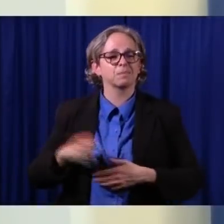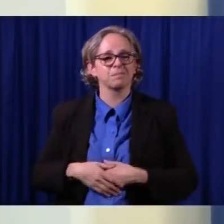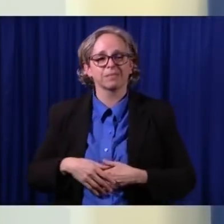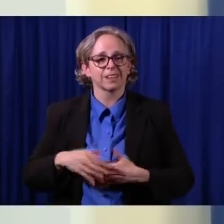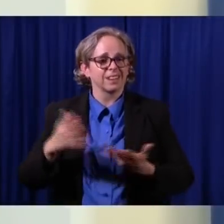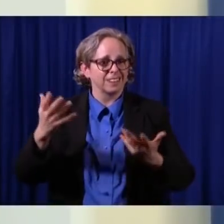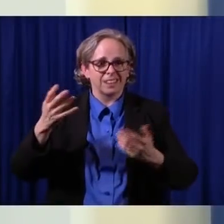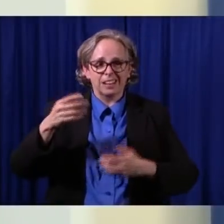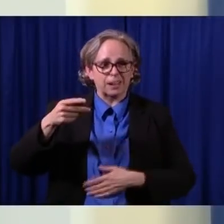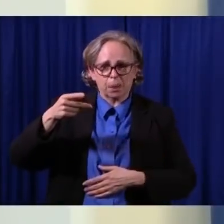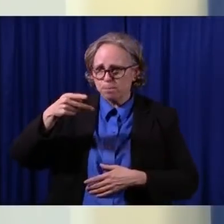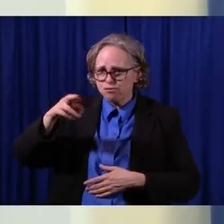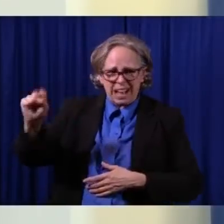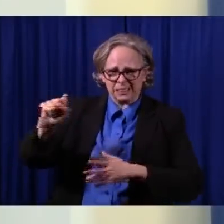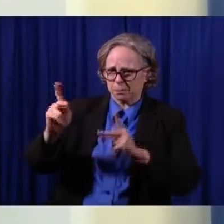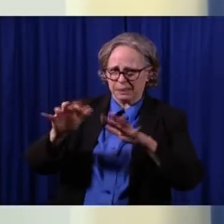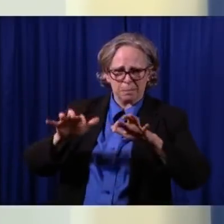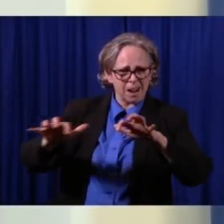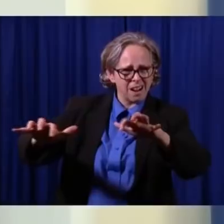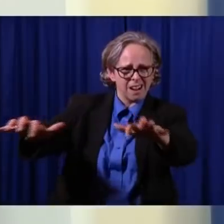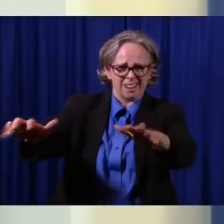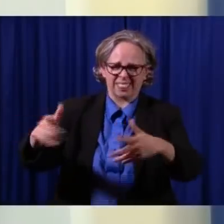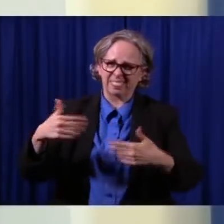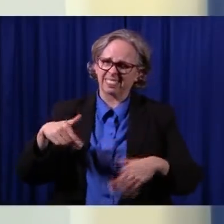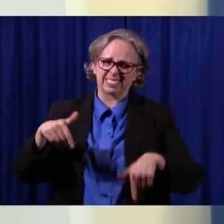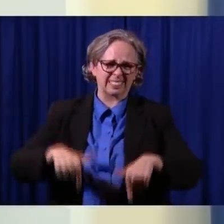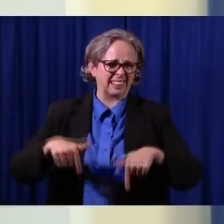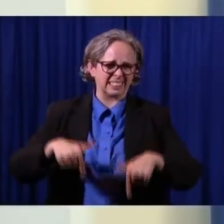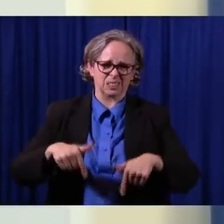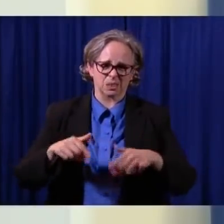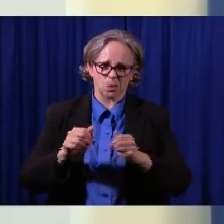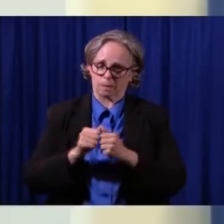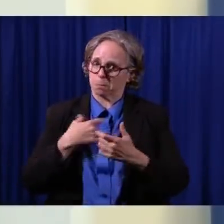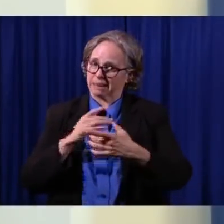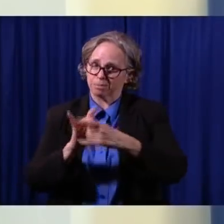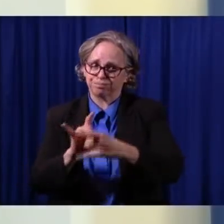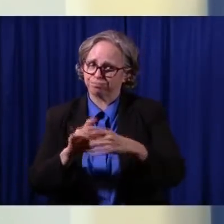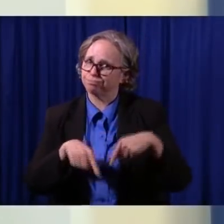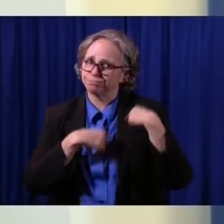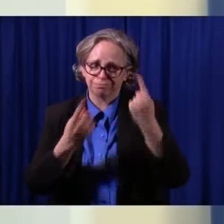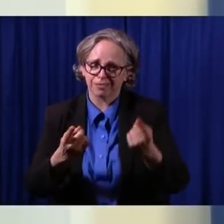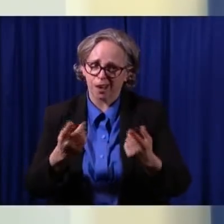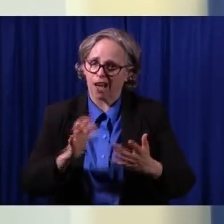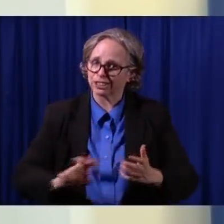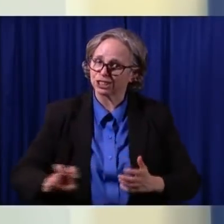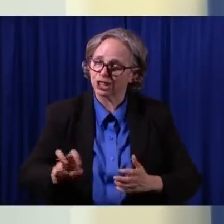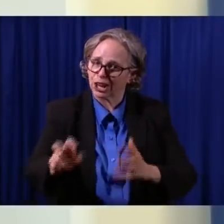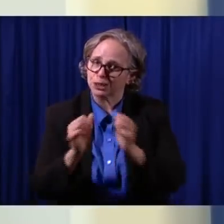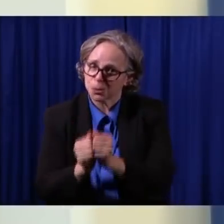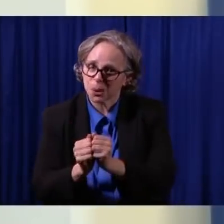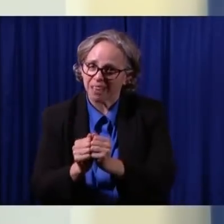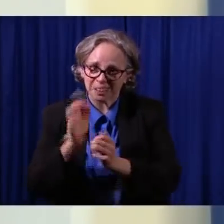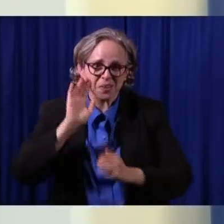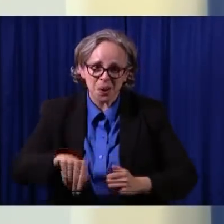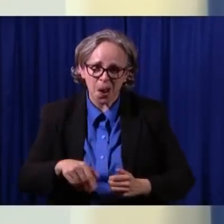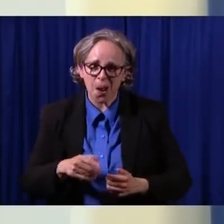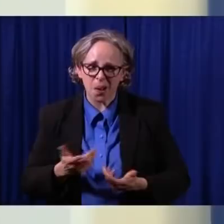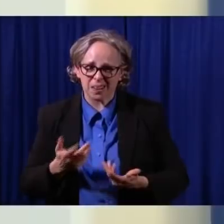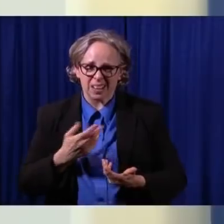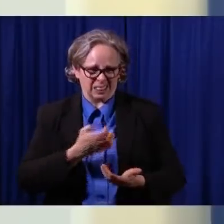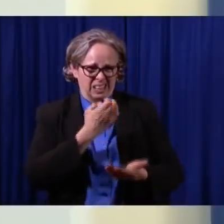has been a journey we have been on together. I don't think a lot of people at home know it, but much economy was hit hard. You